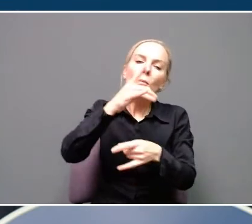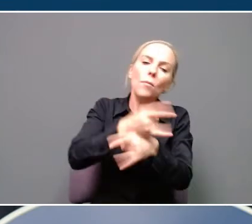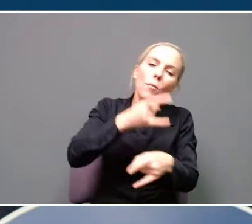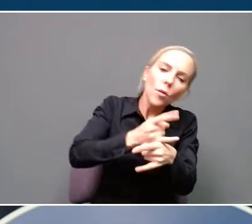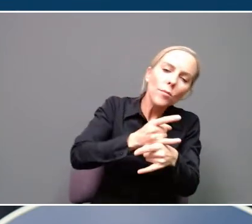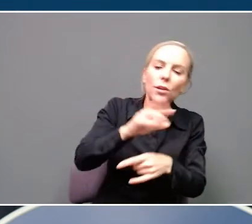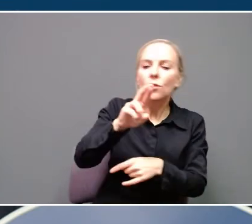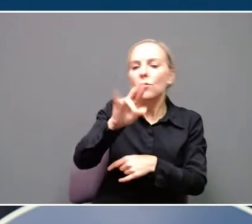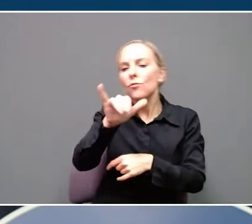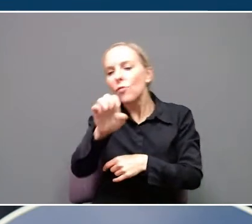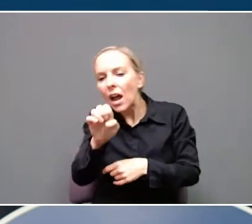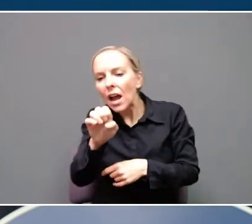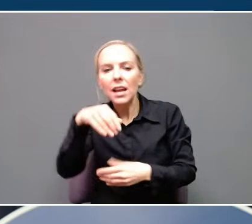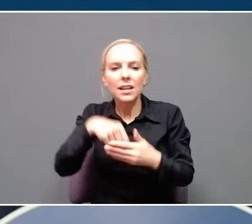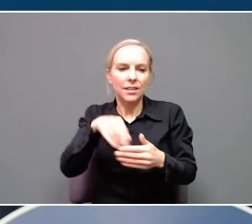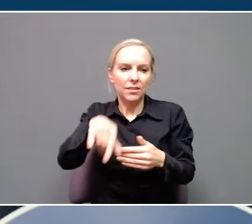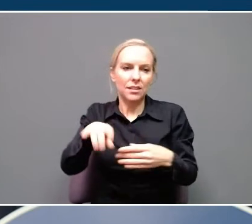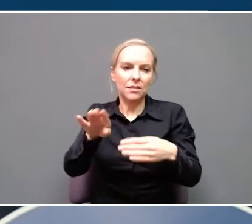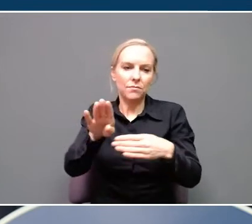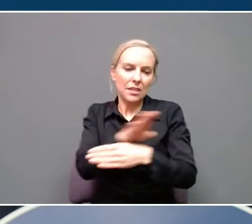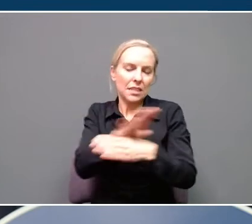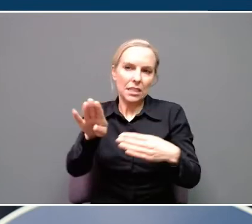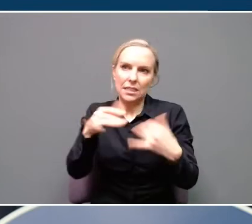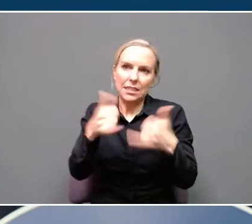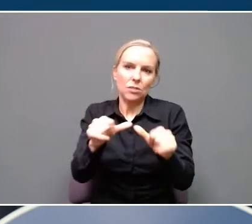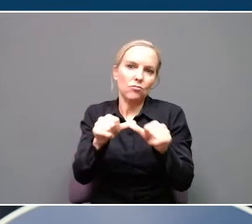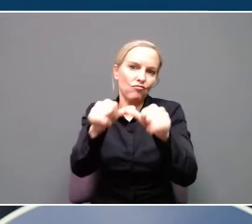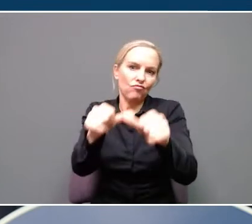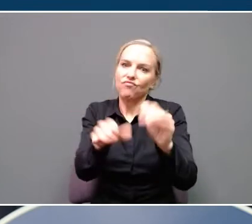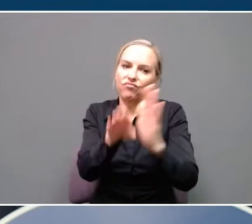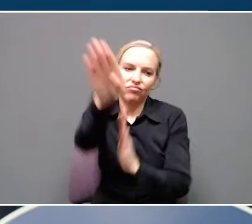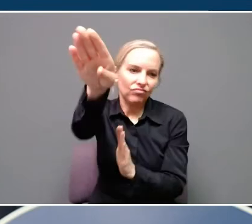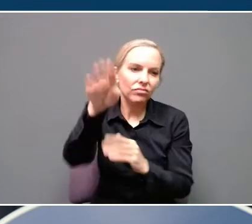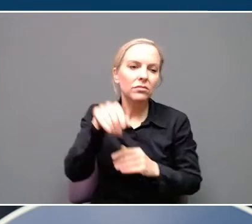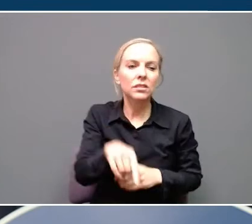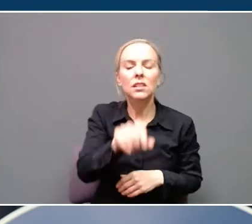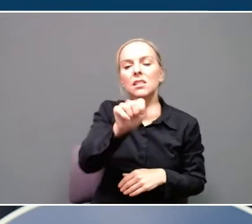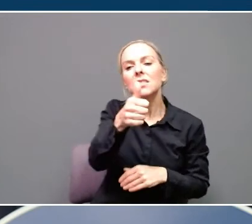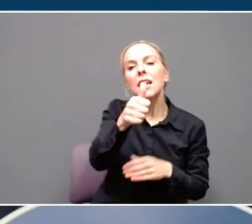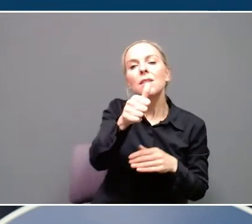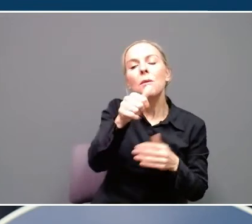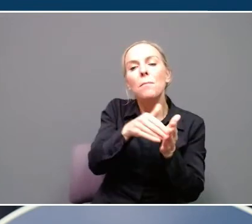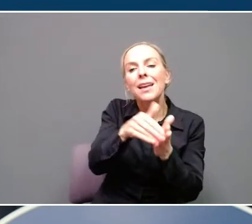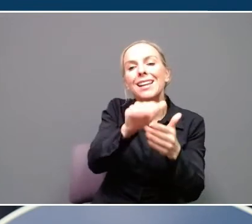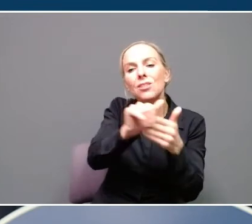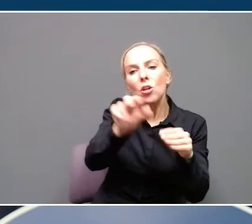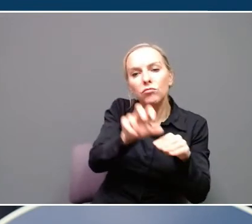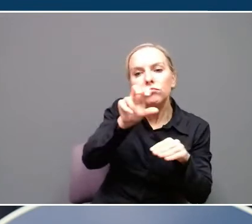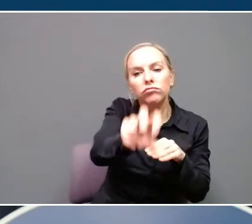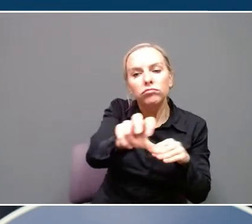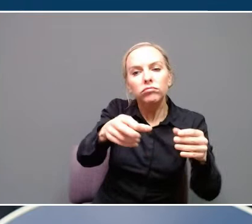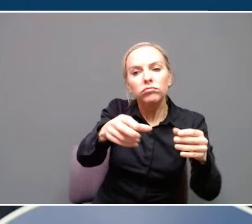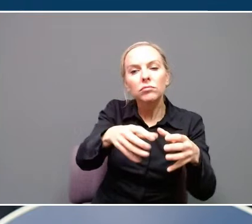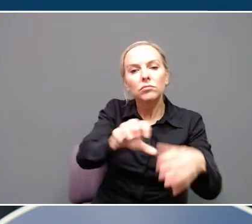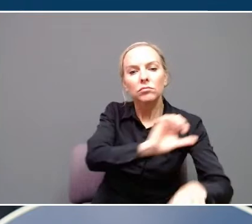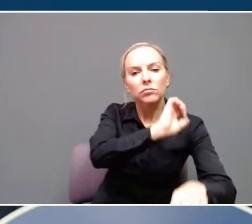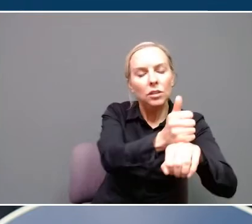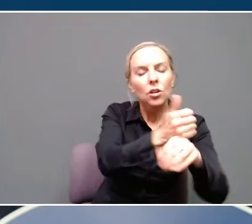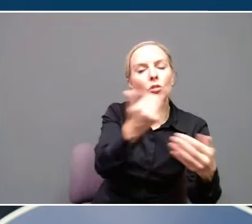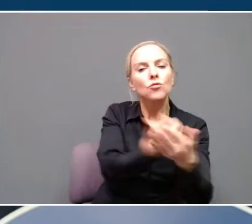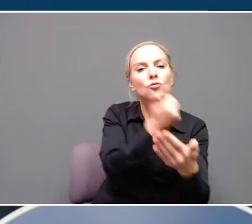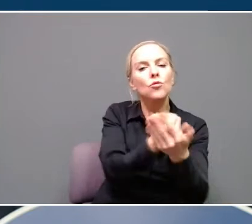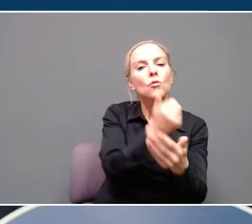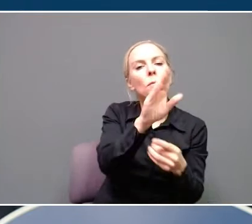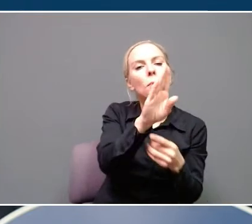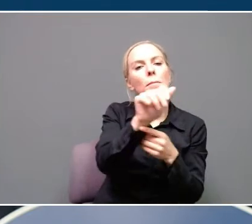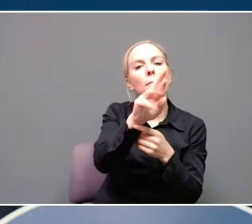business continues to grow. Leaders at New Riff are investing more than $10 million to construct a new barrel storage warehouse in Campbell County